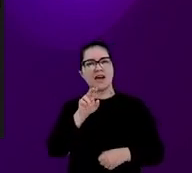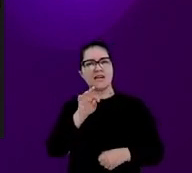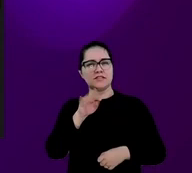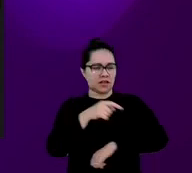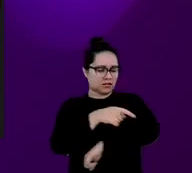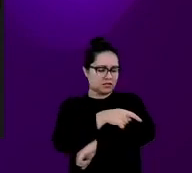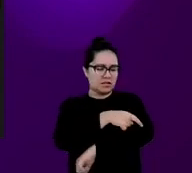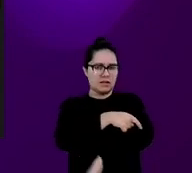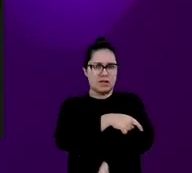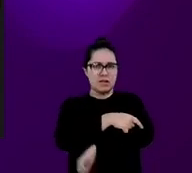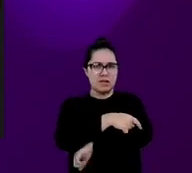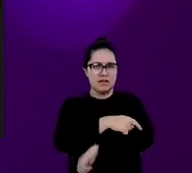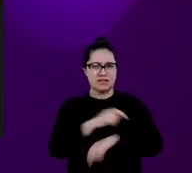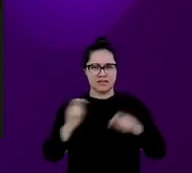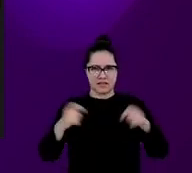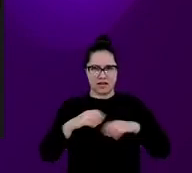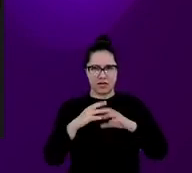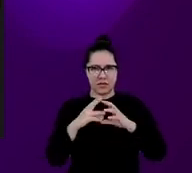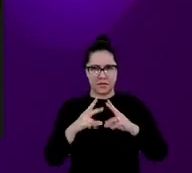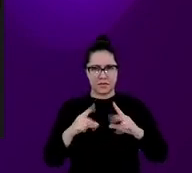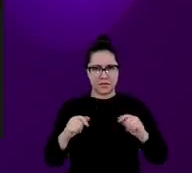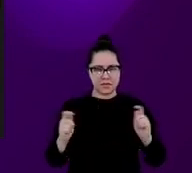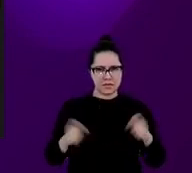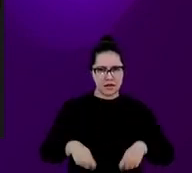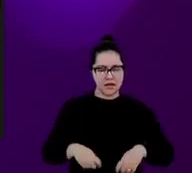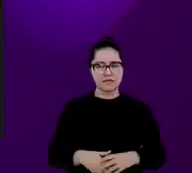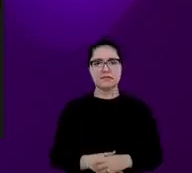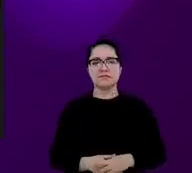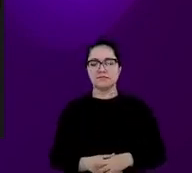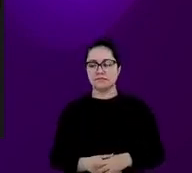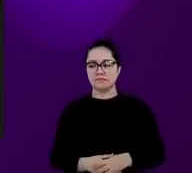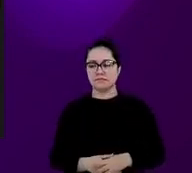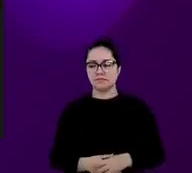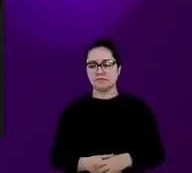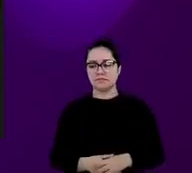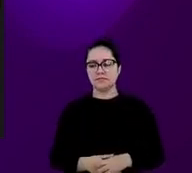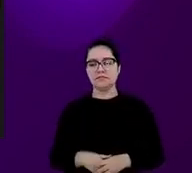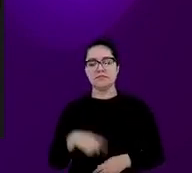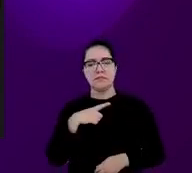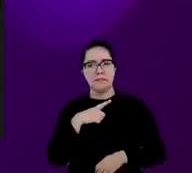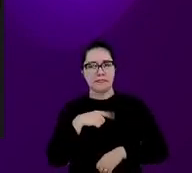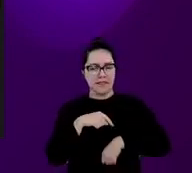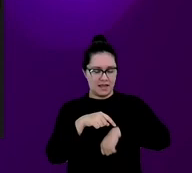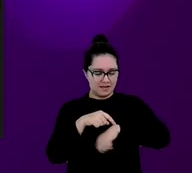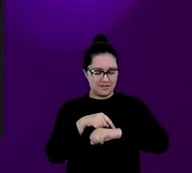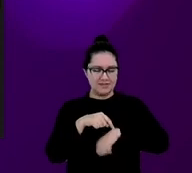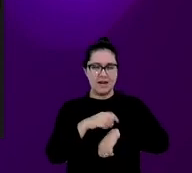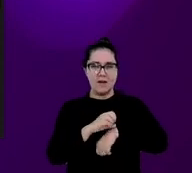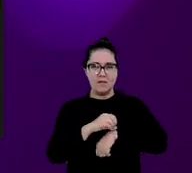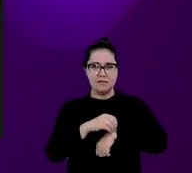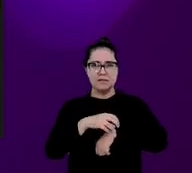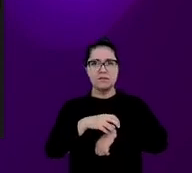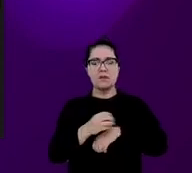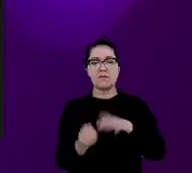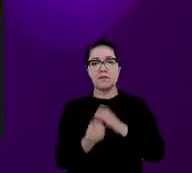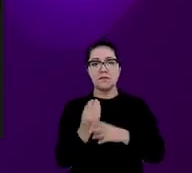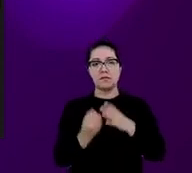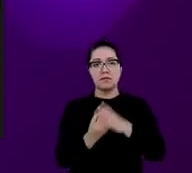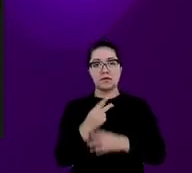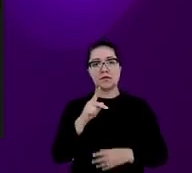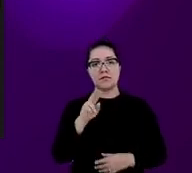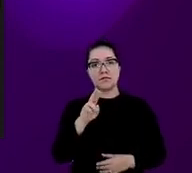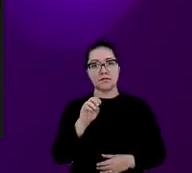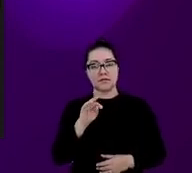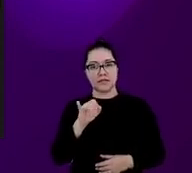are chondrocytes in cartilage producing new actual proteins, but it's